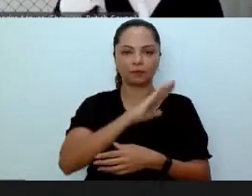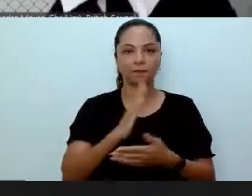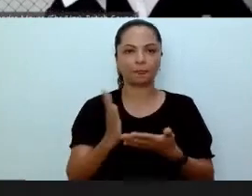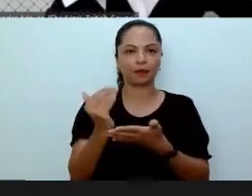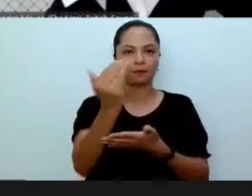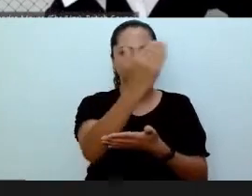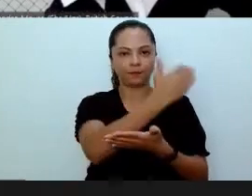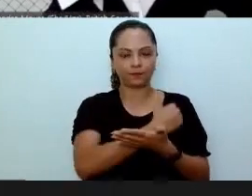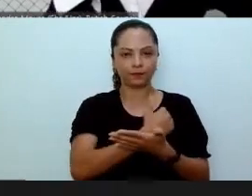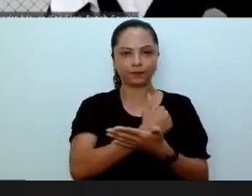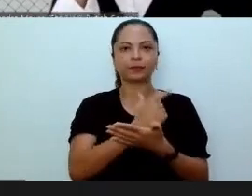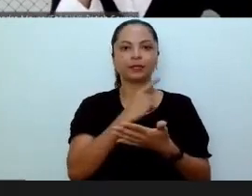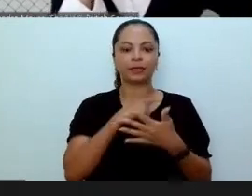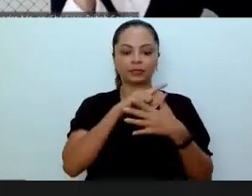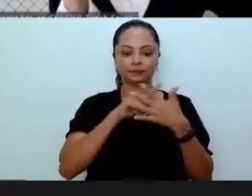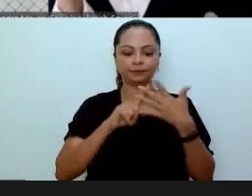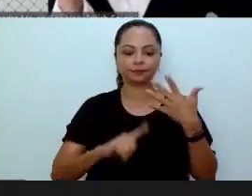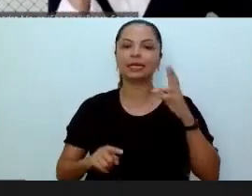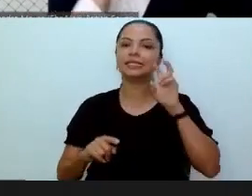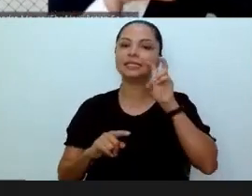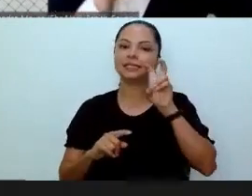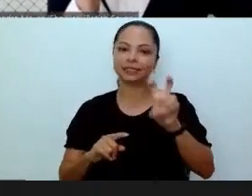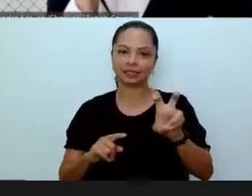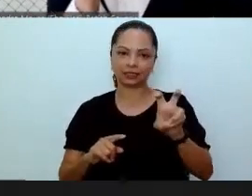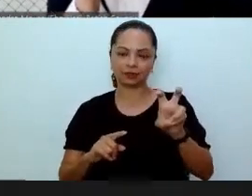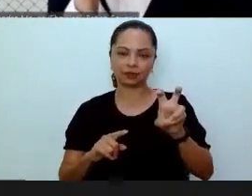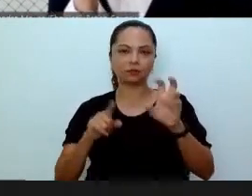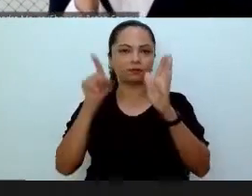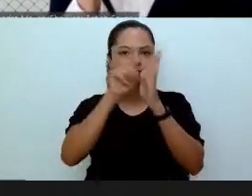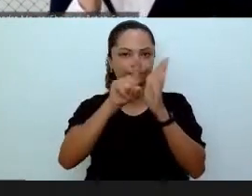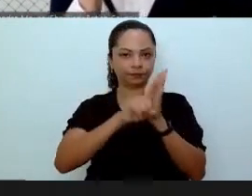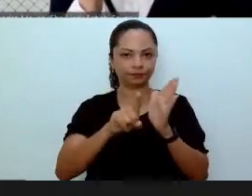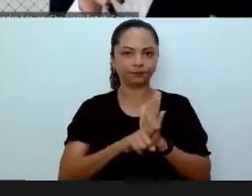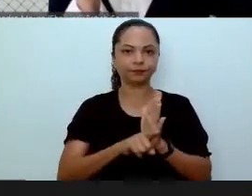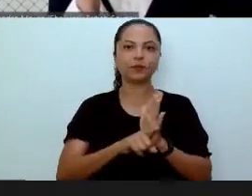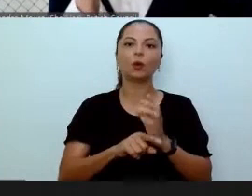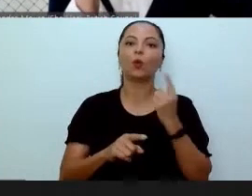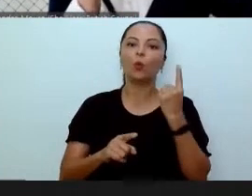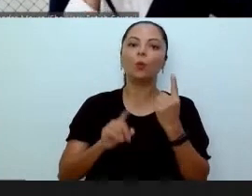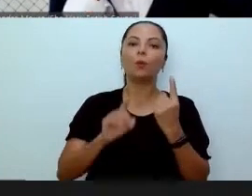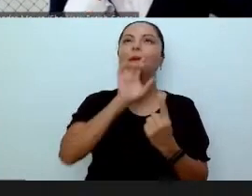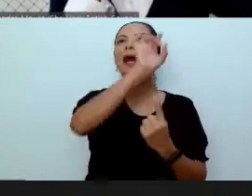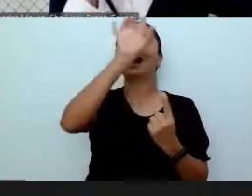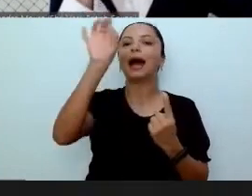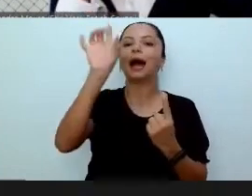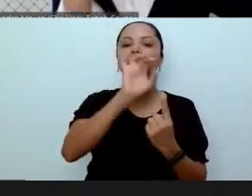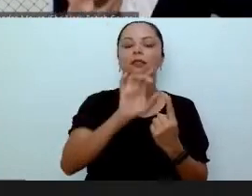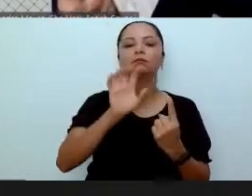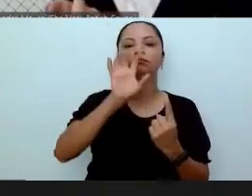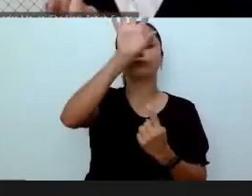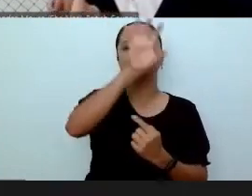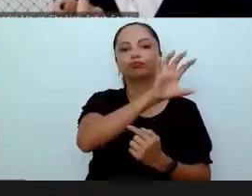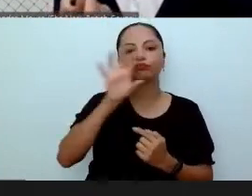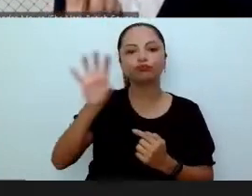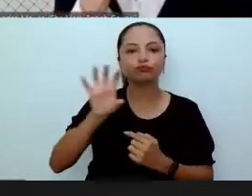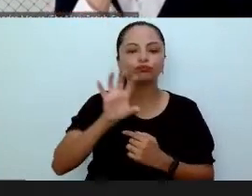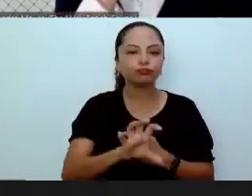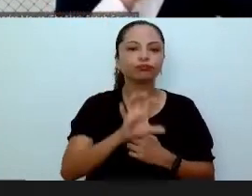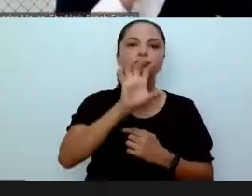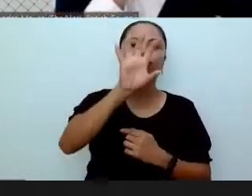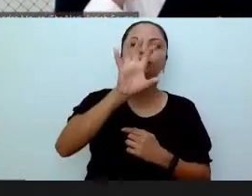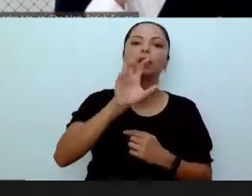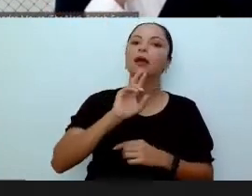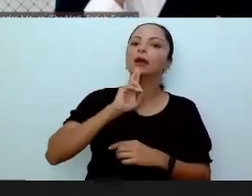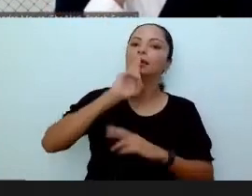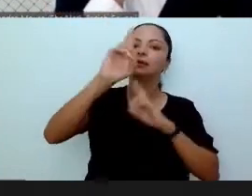each one of the regions, so we understand what are the skills needs and what are you telling us